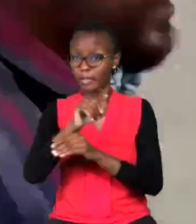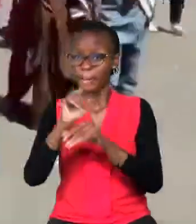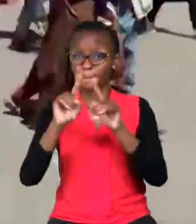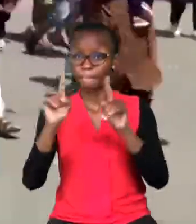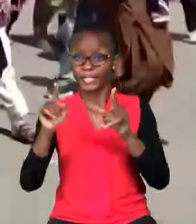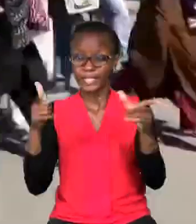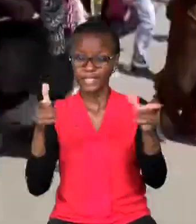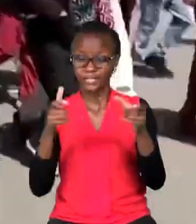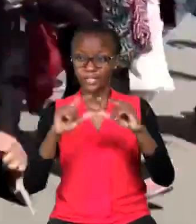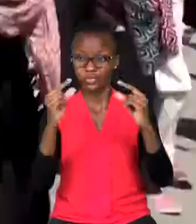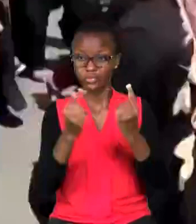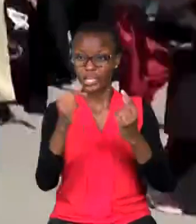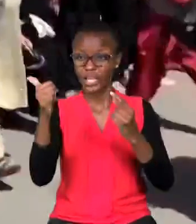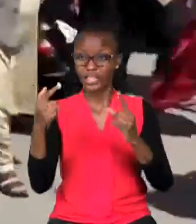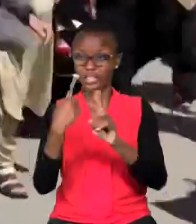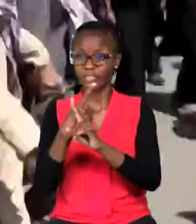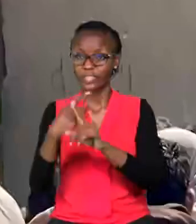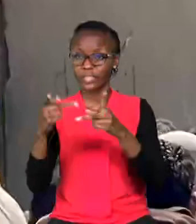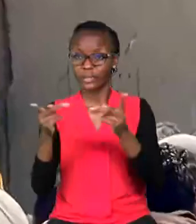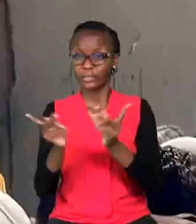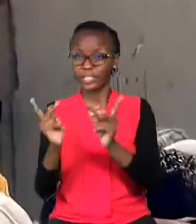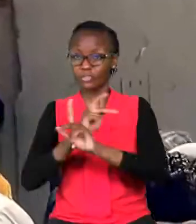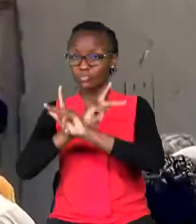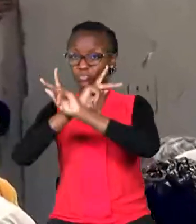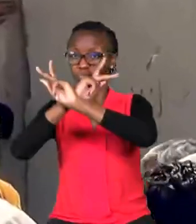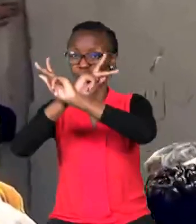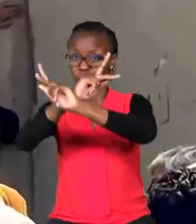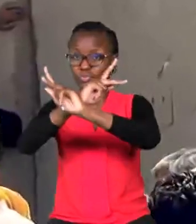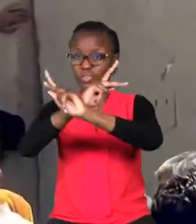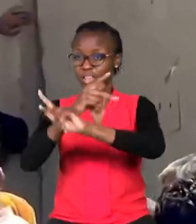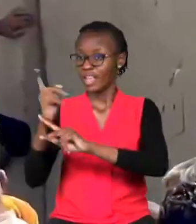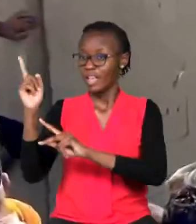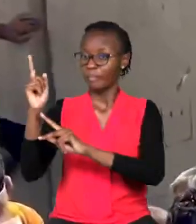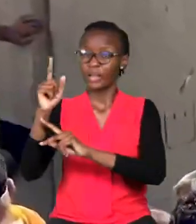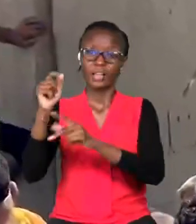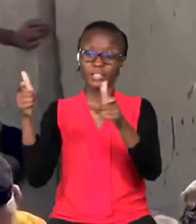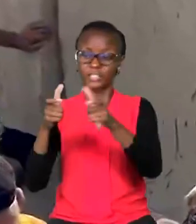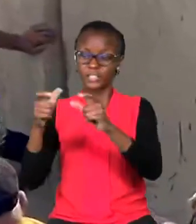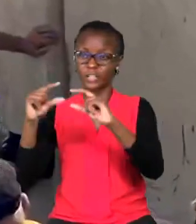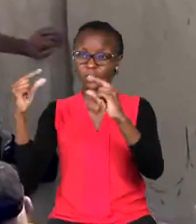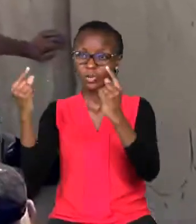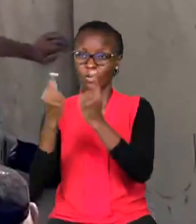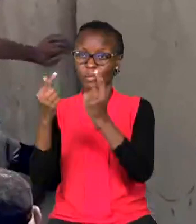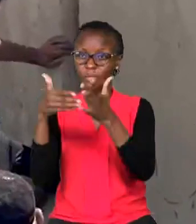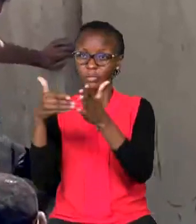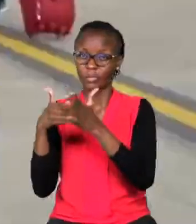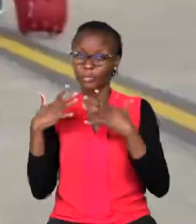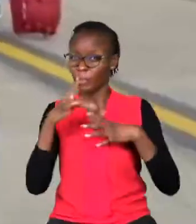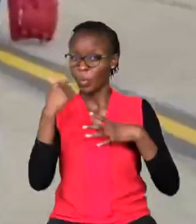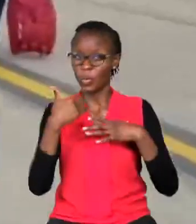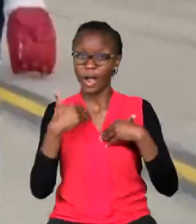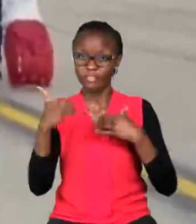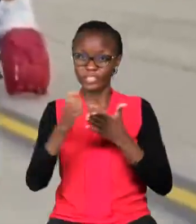Taliban fighters and checkpoints ring the perimeter. The Taliban are blocking Afghans without travel documents, but even those with